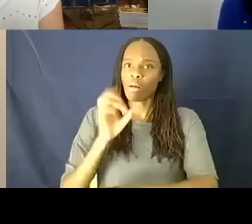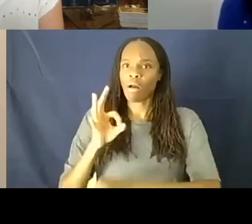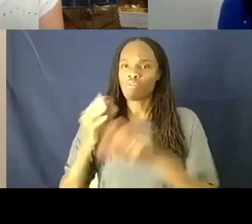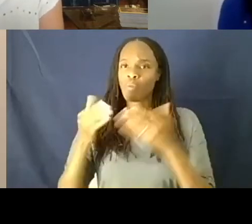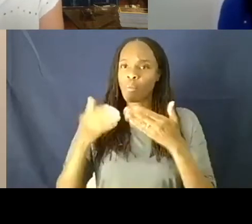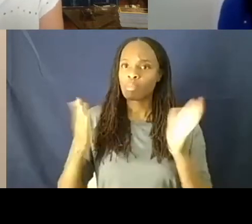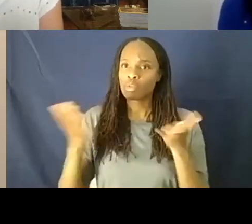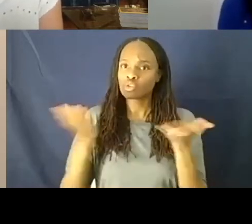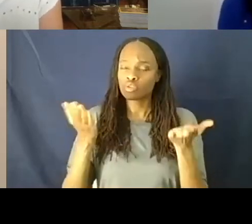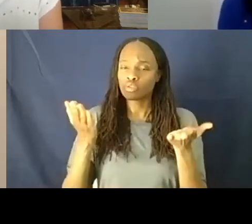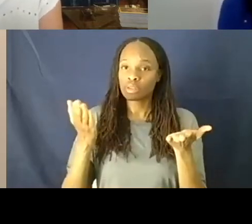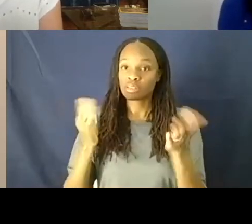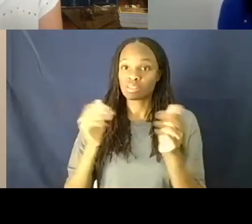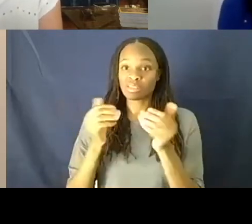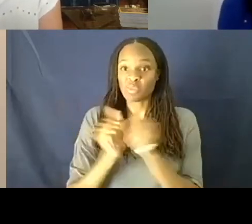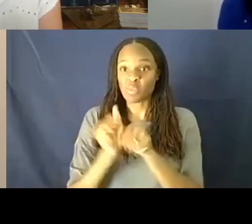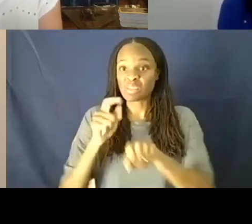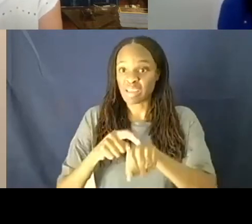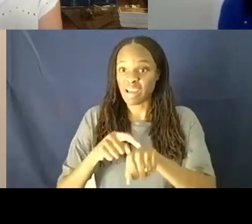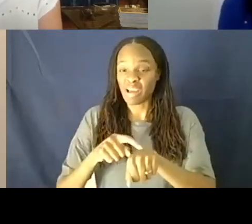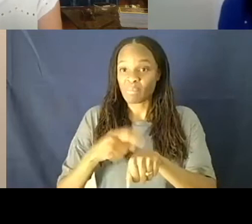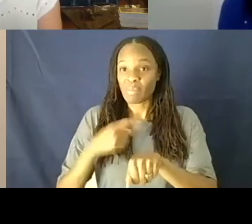up